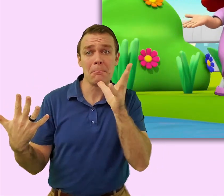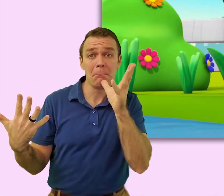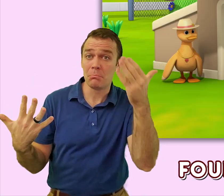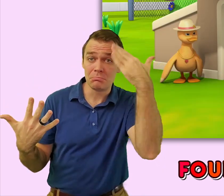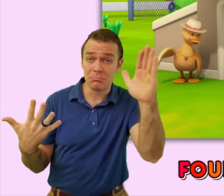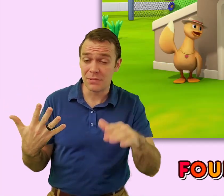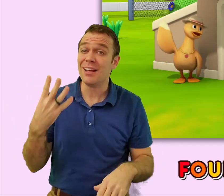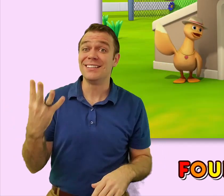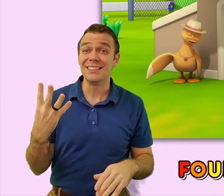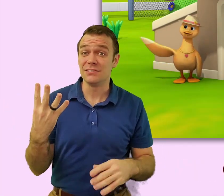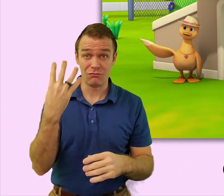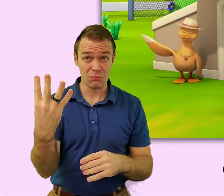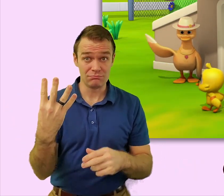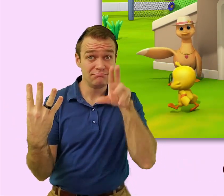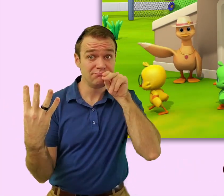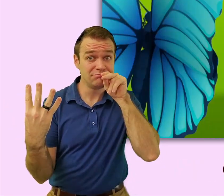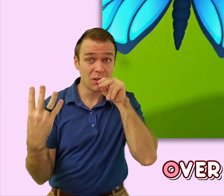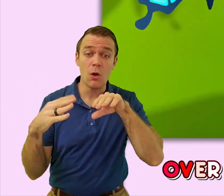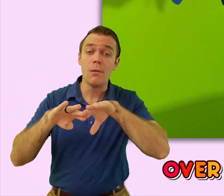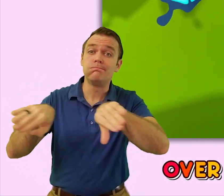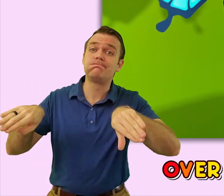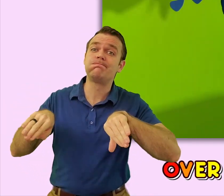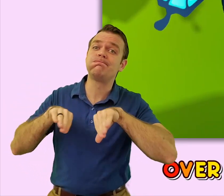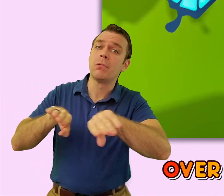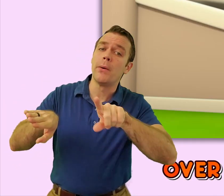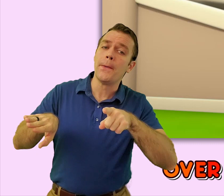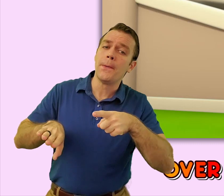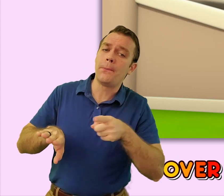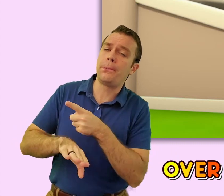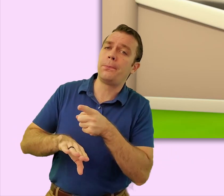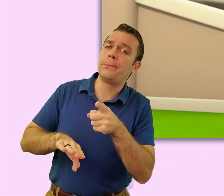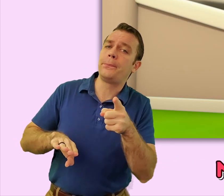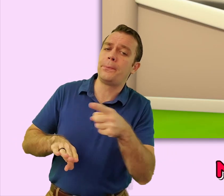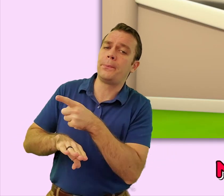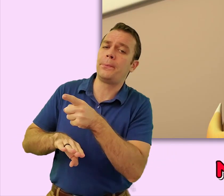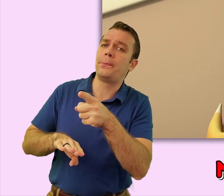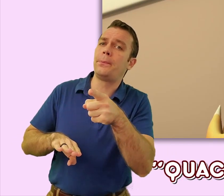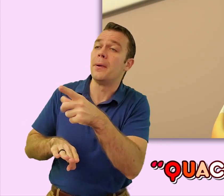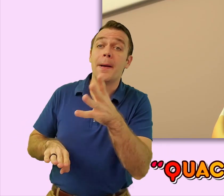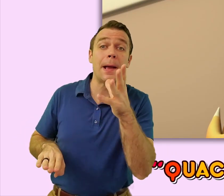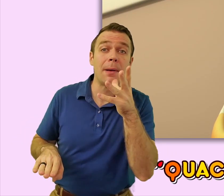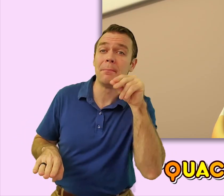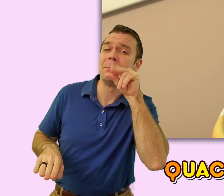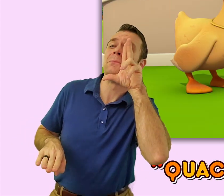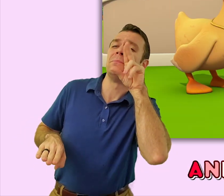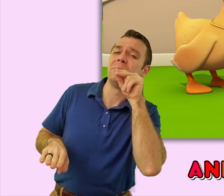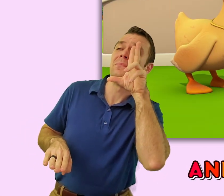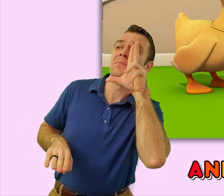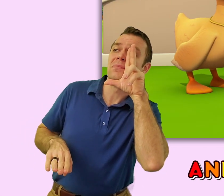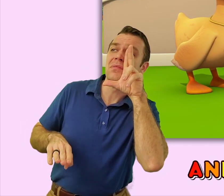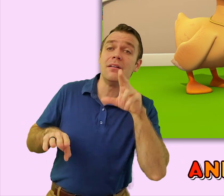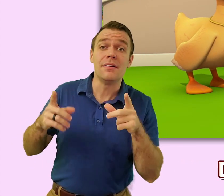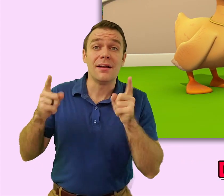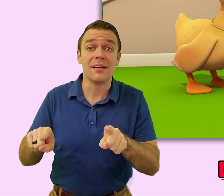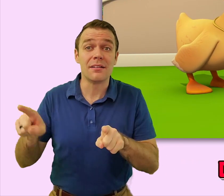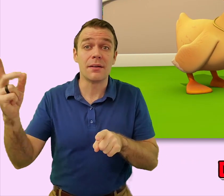mom don't know? 4 little ducks went camping one day, over the hill and far away. Mother duck said quack, quack, quack, quack, and